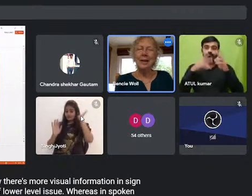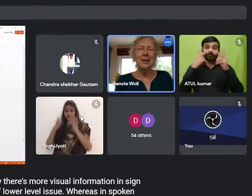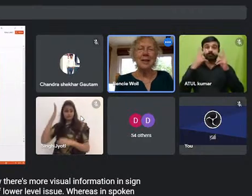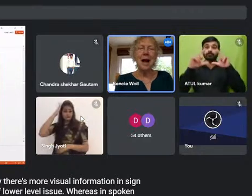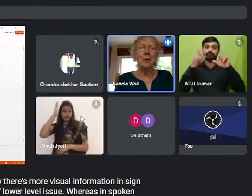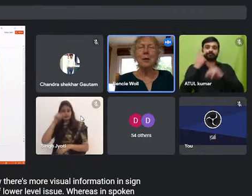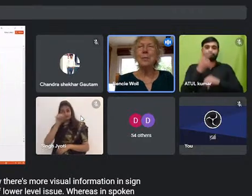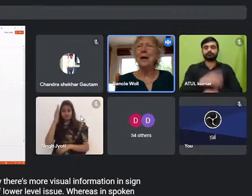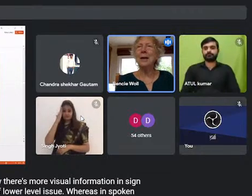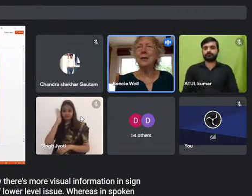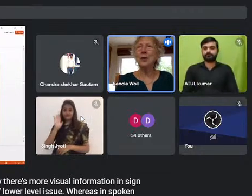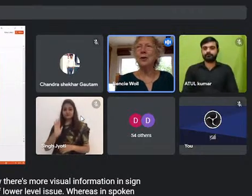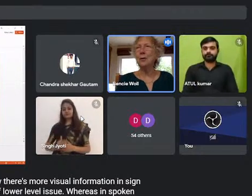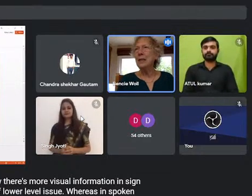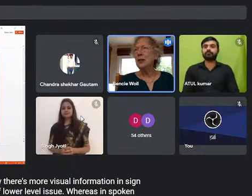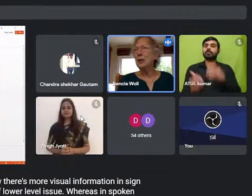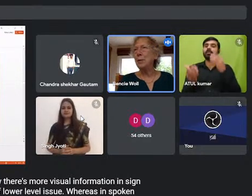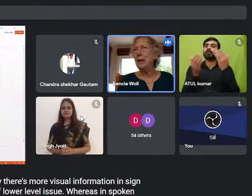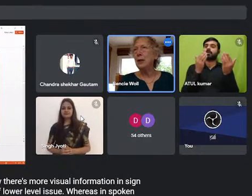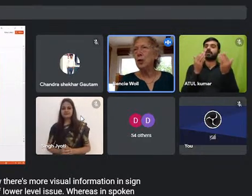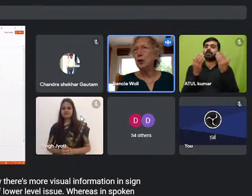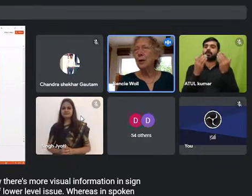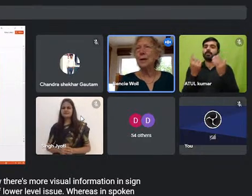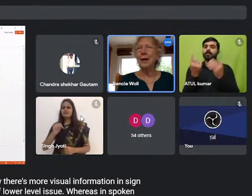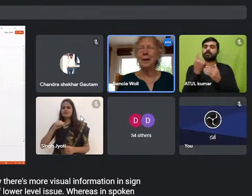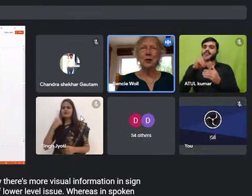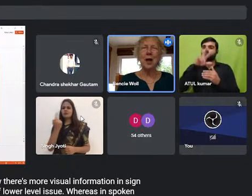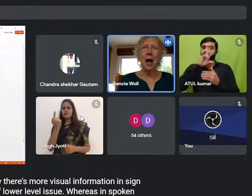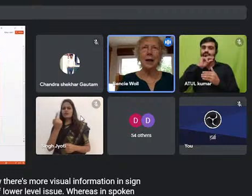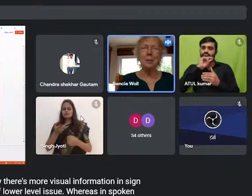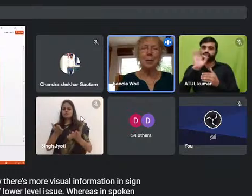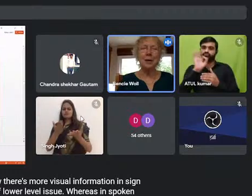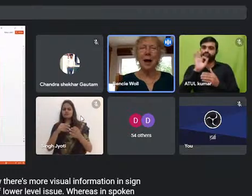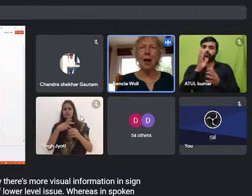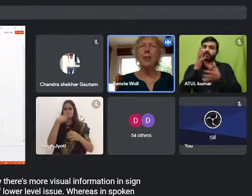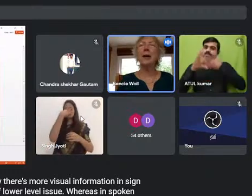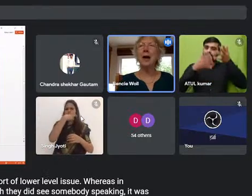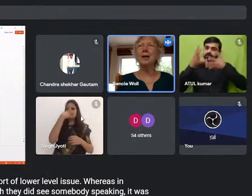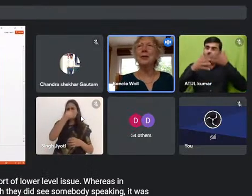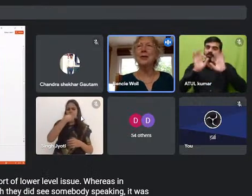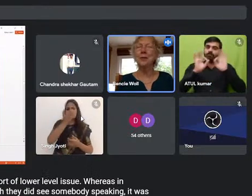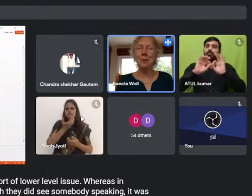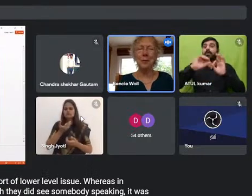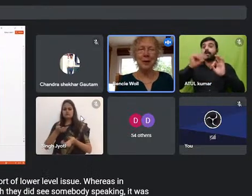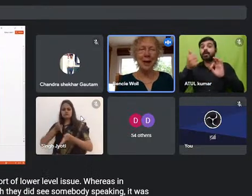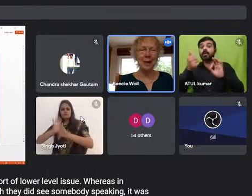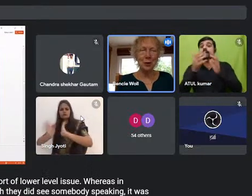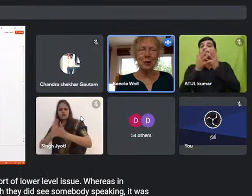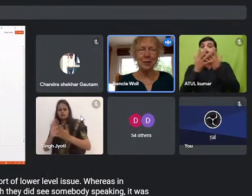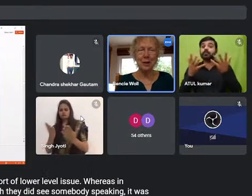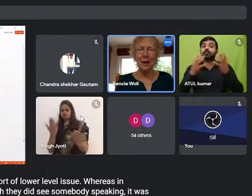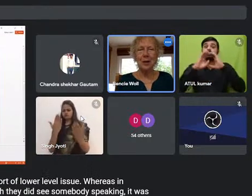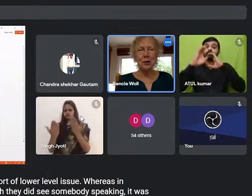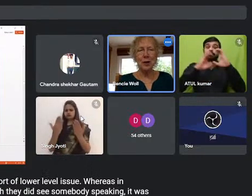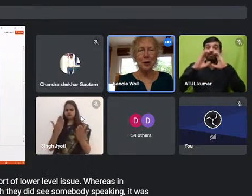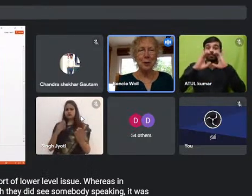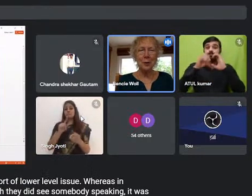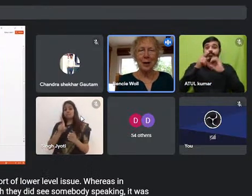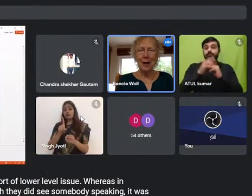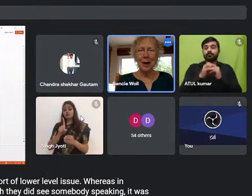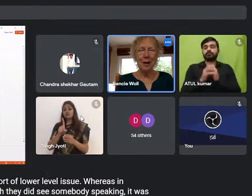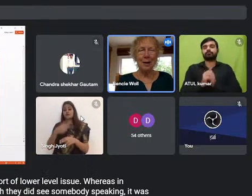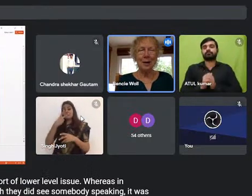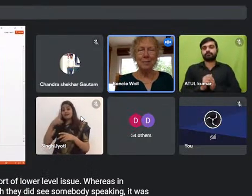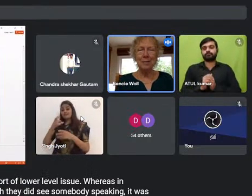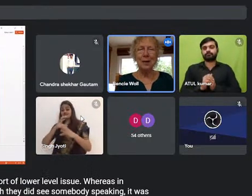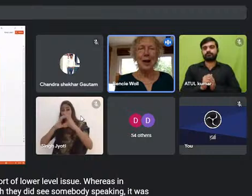And this now compares not only speech and sign, but other kinds of communication.